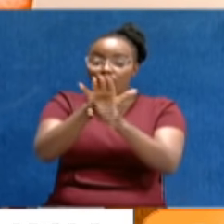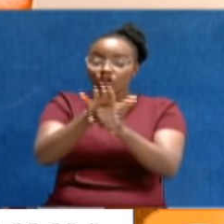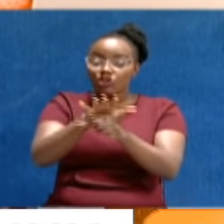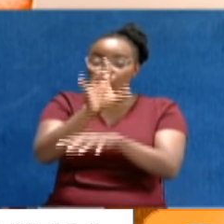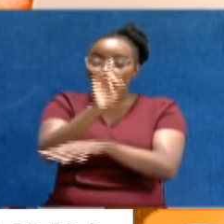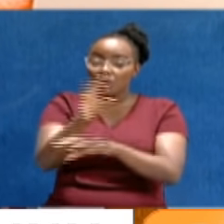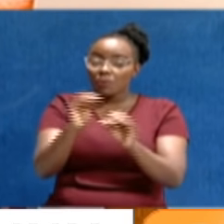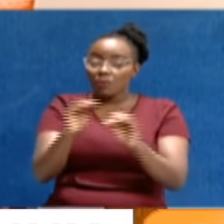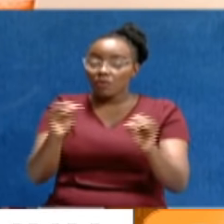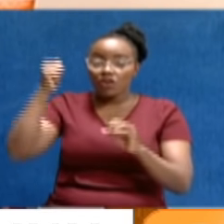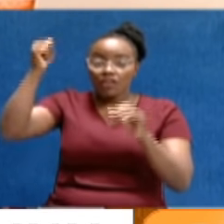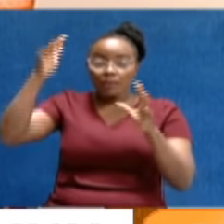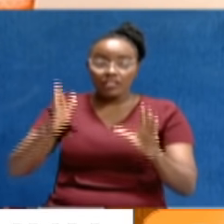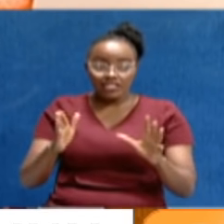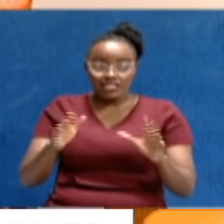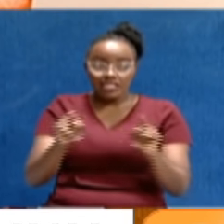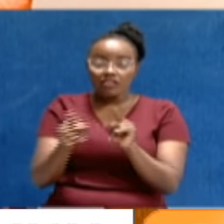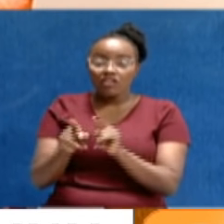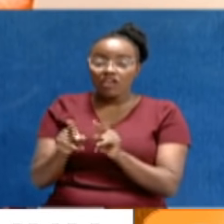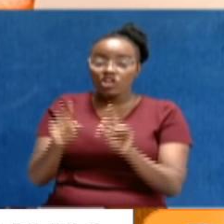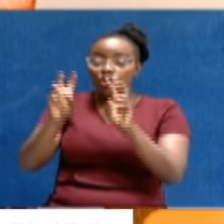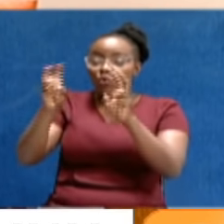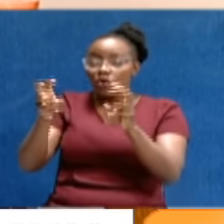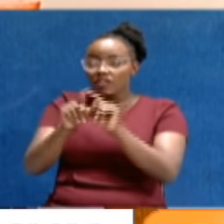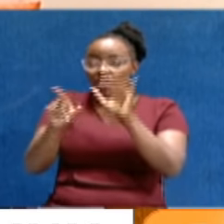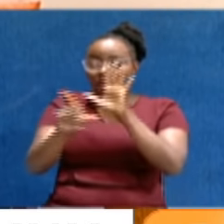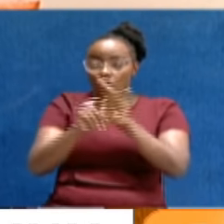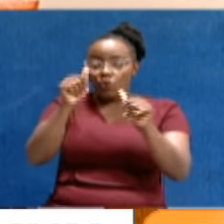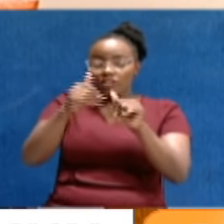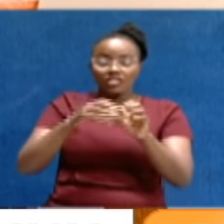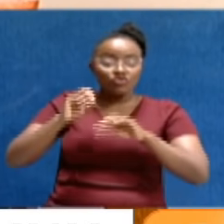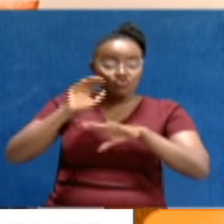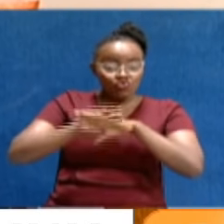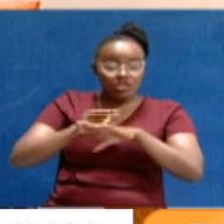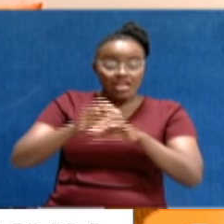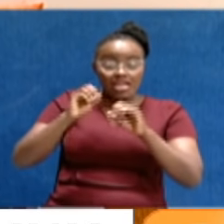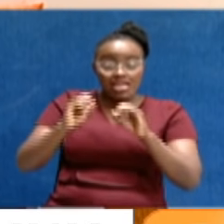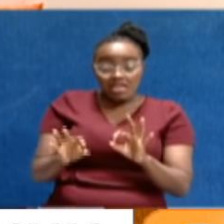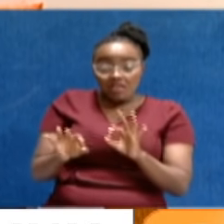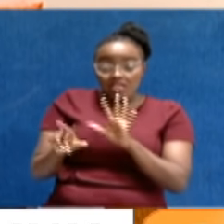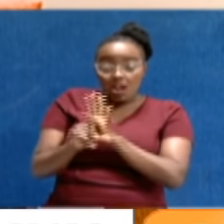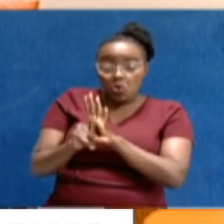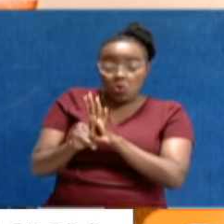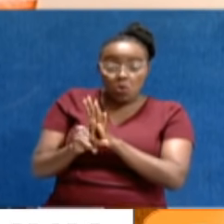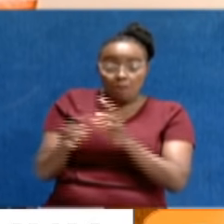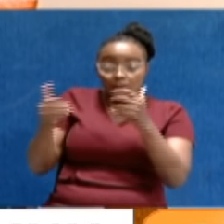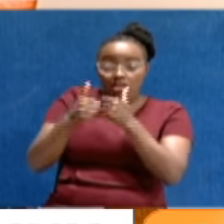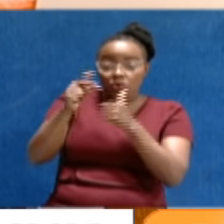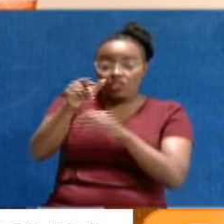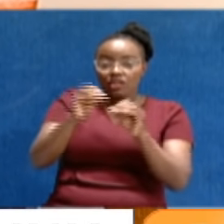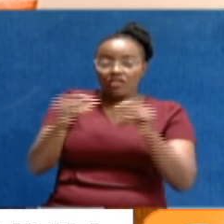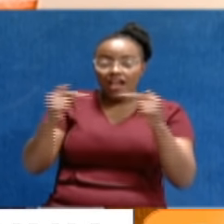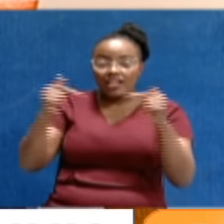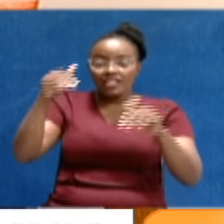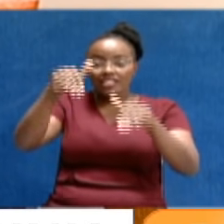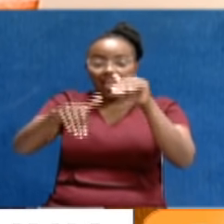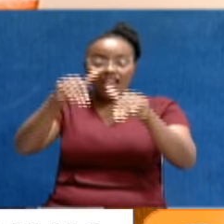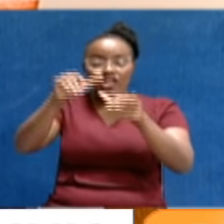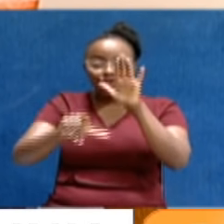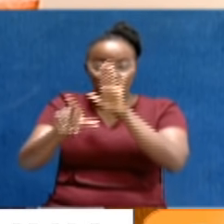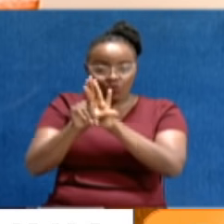lot of indiscipline amongst politicians. And you actually quote the law when it suits you. When it doesn't suit you, you go against that law. It is against our